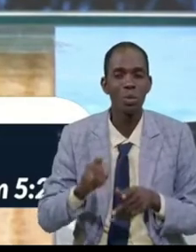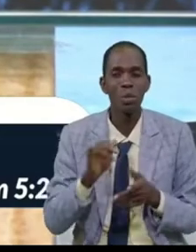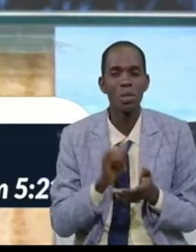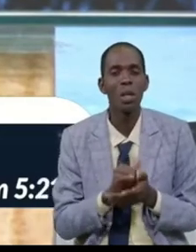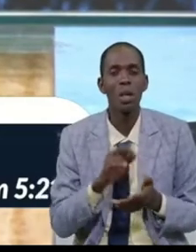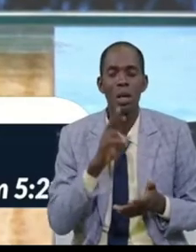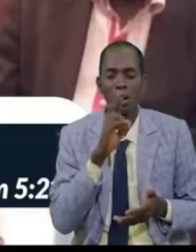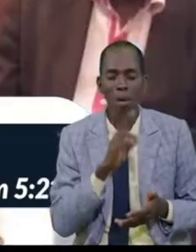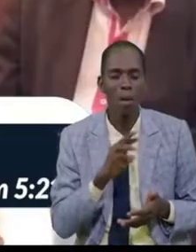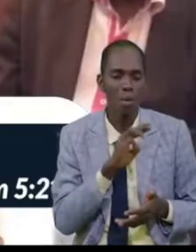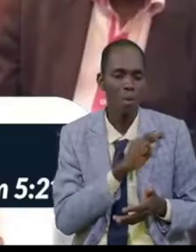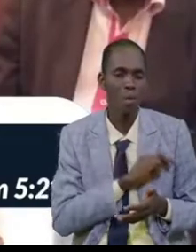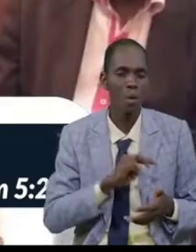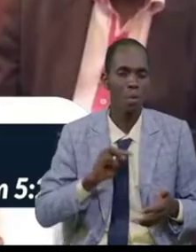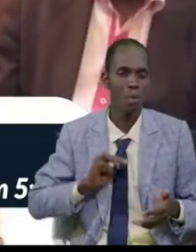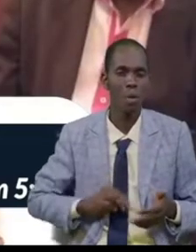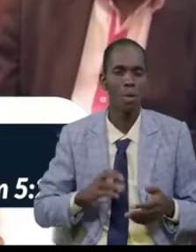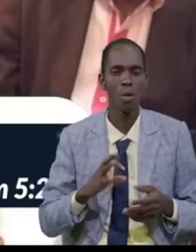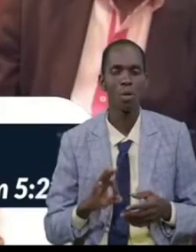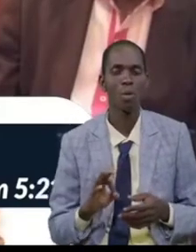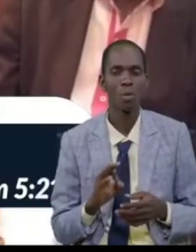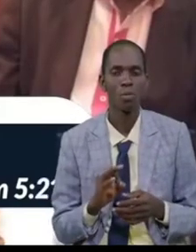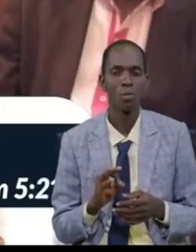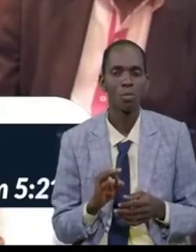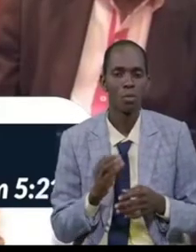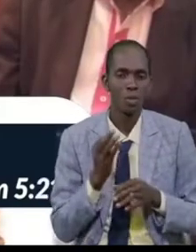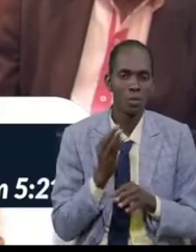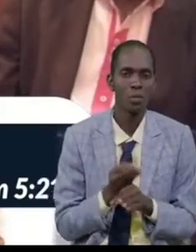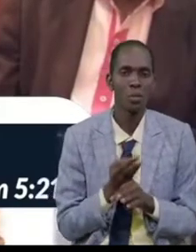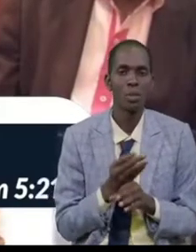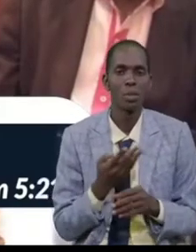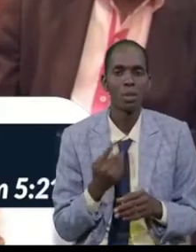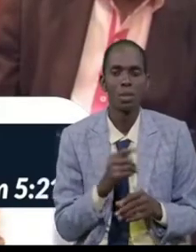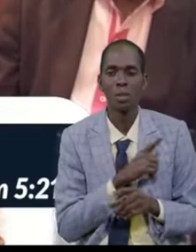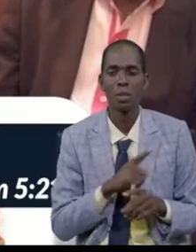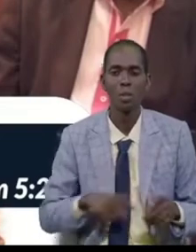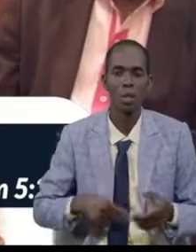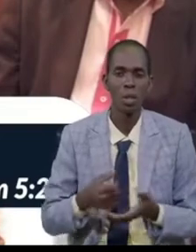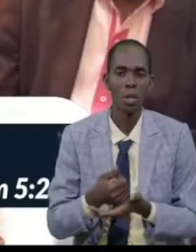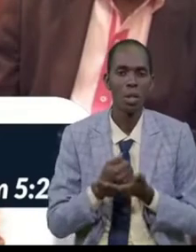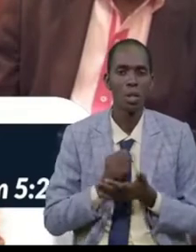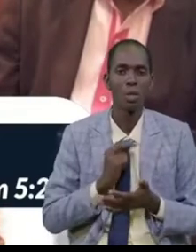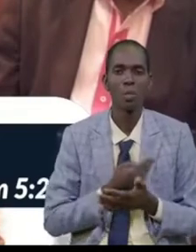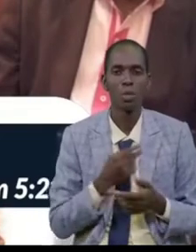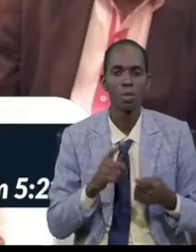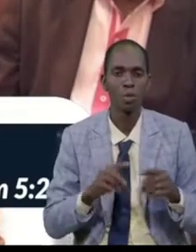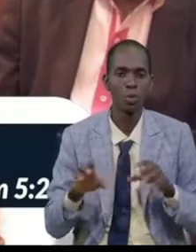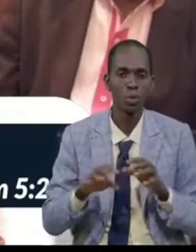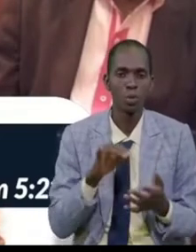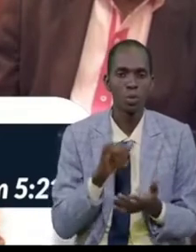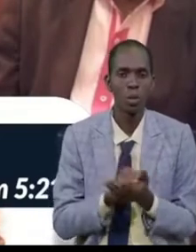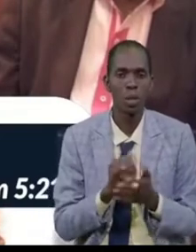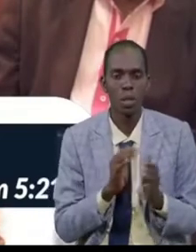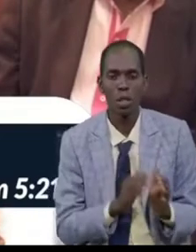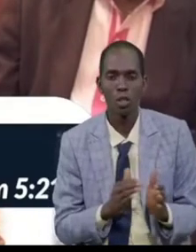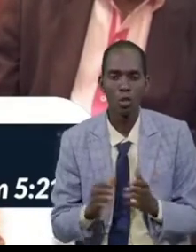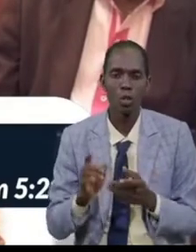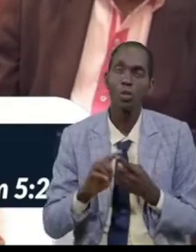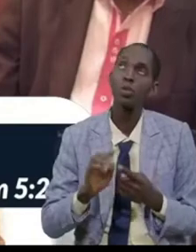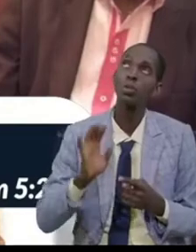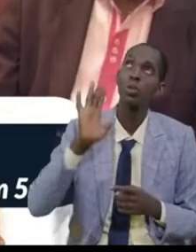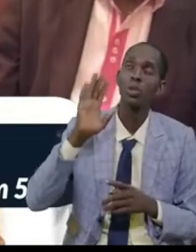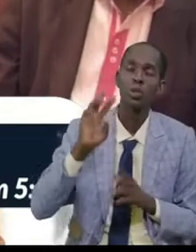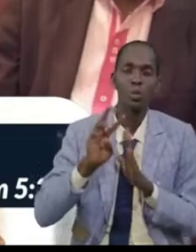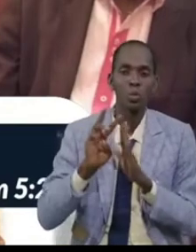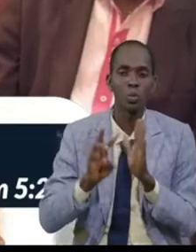household of faith. And the Lord help us to do that according to his will, according to